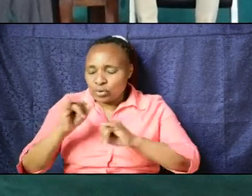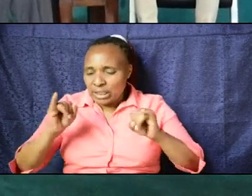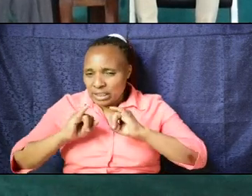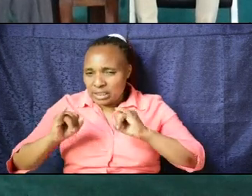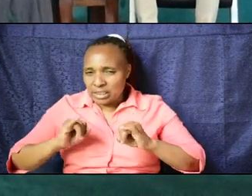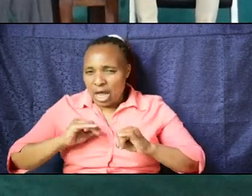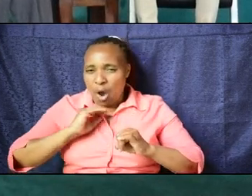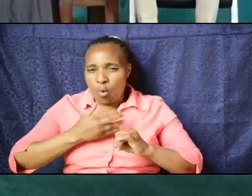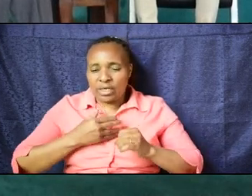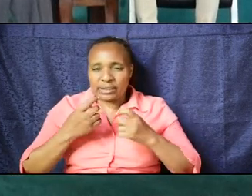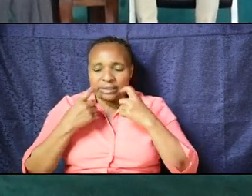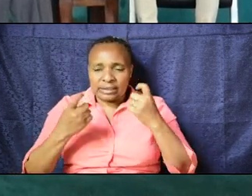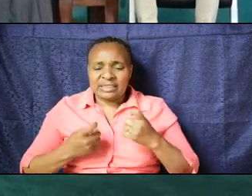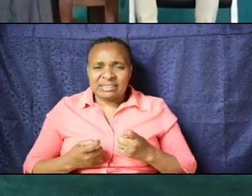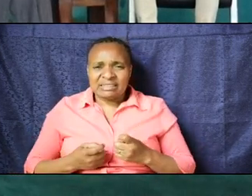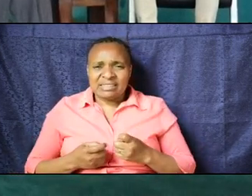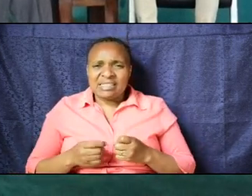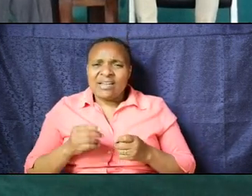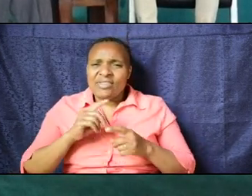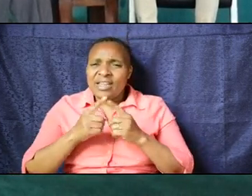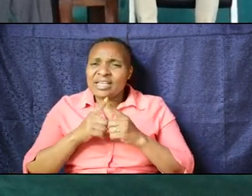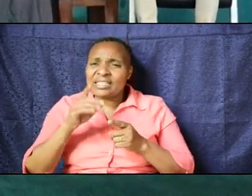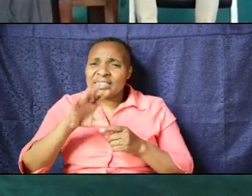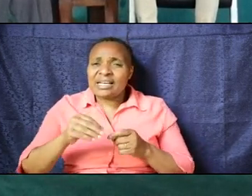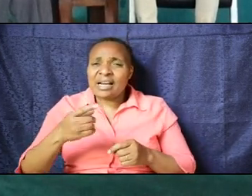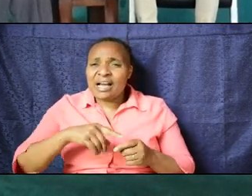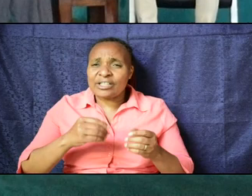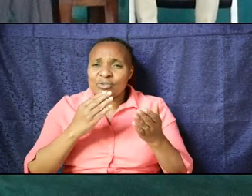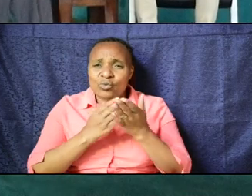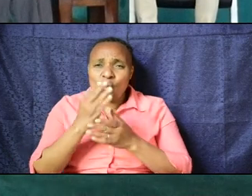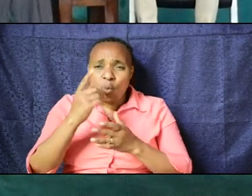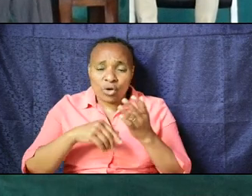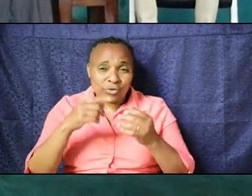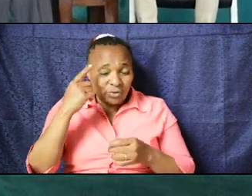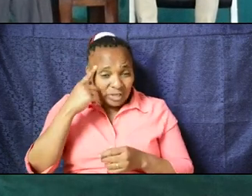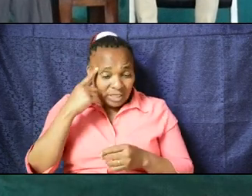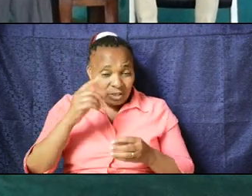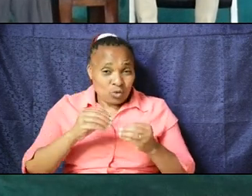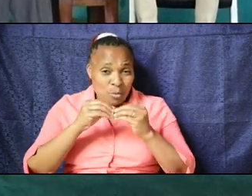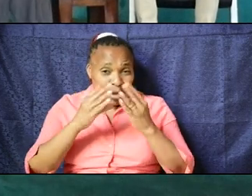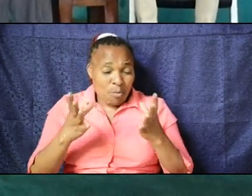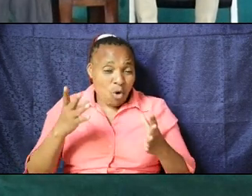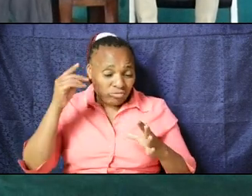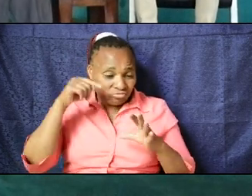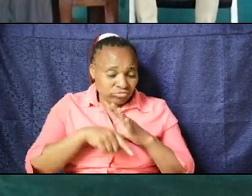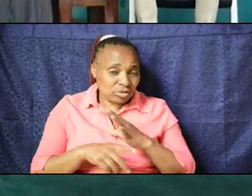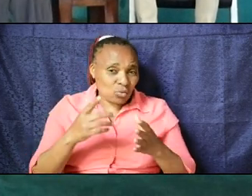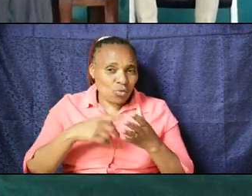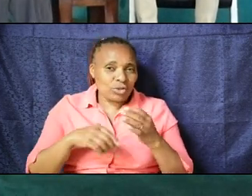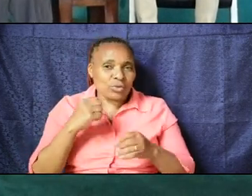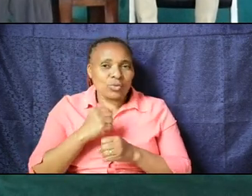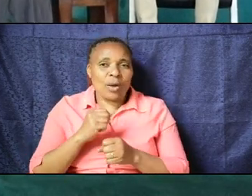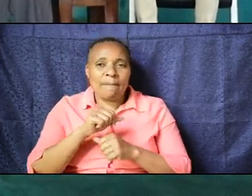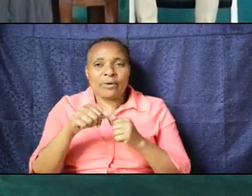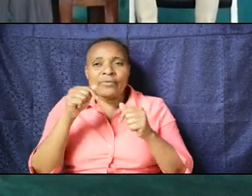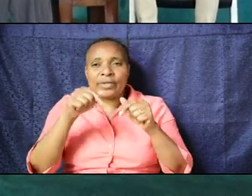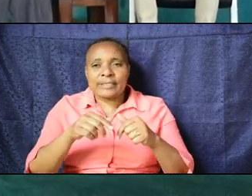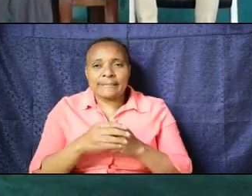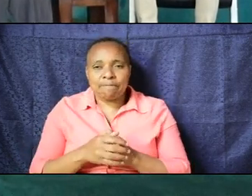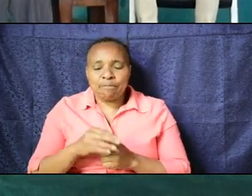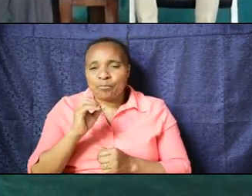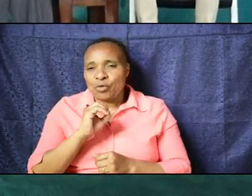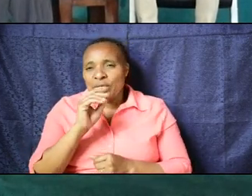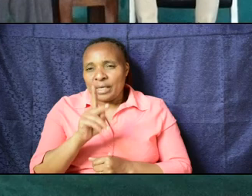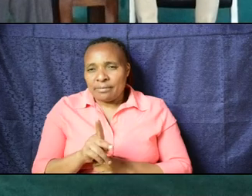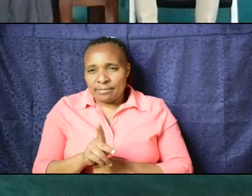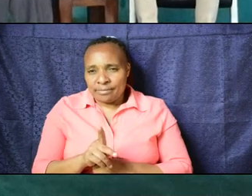sins. Salmon, kindly just take us with the "What Do You Think" section as we get more insight into this. Okay,